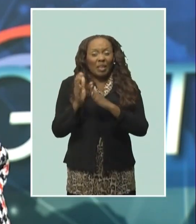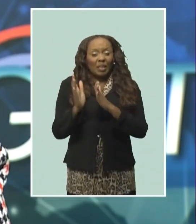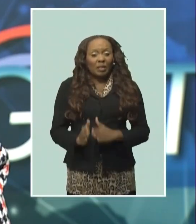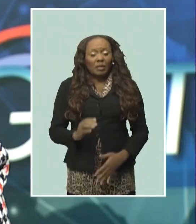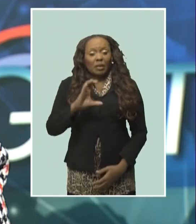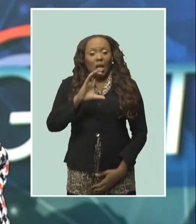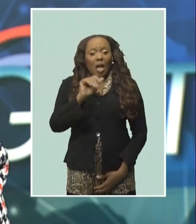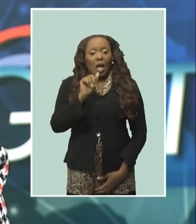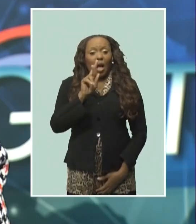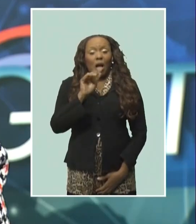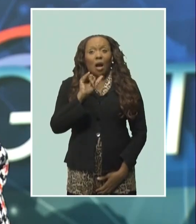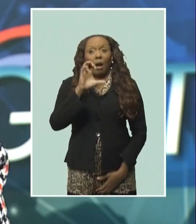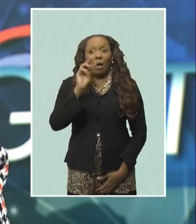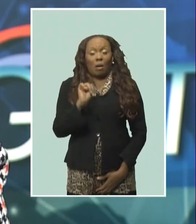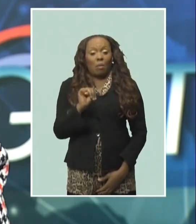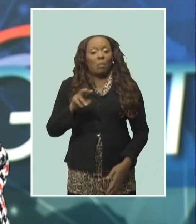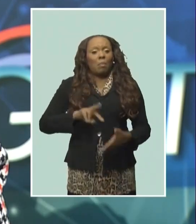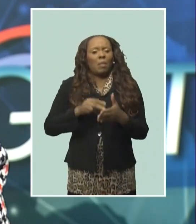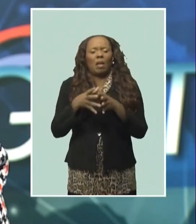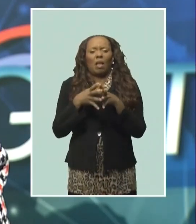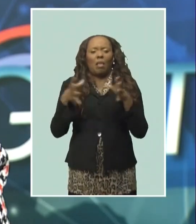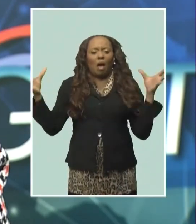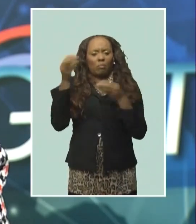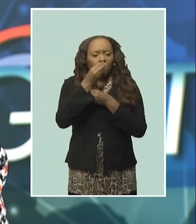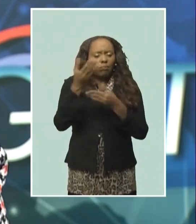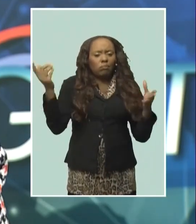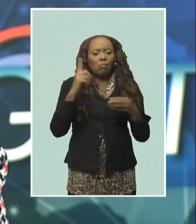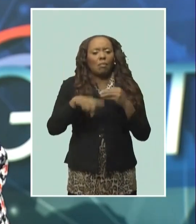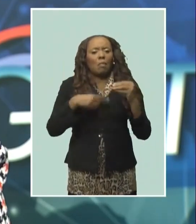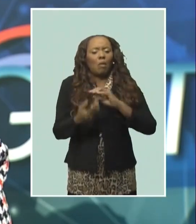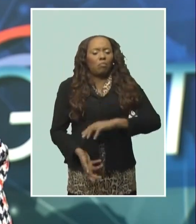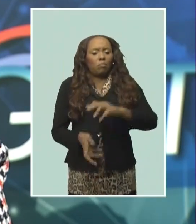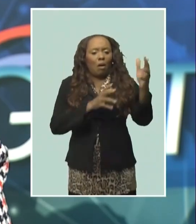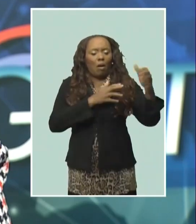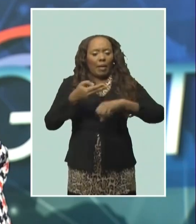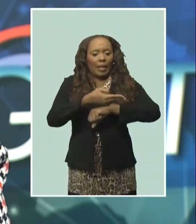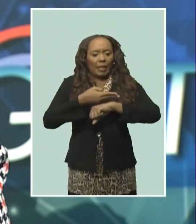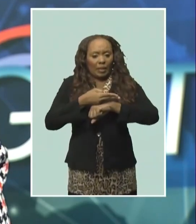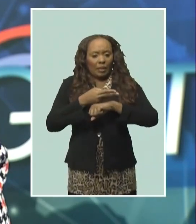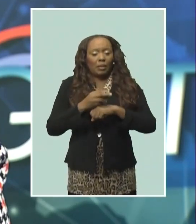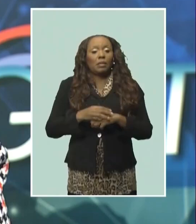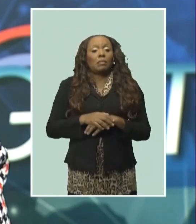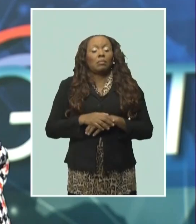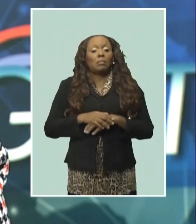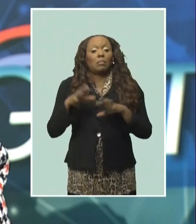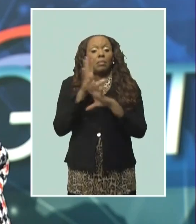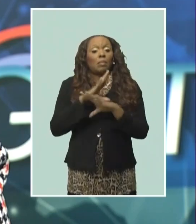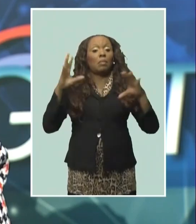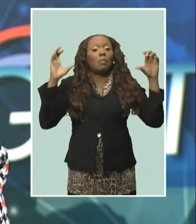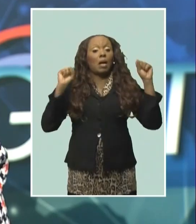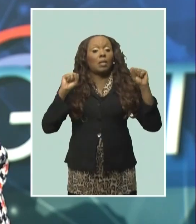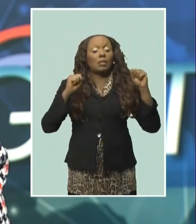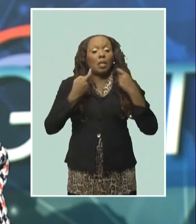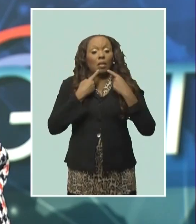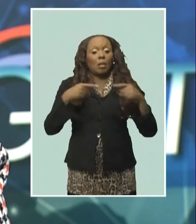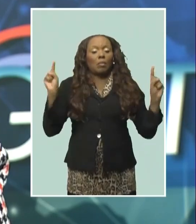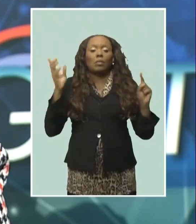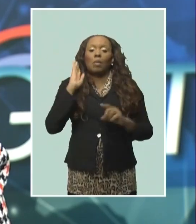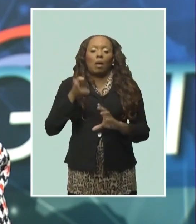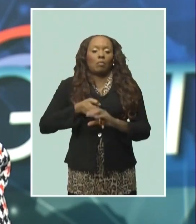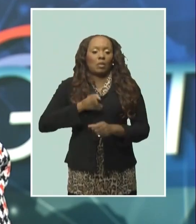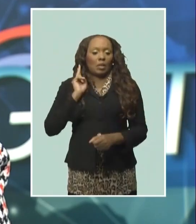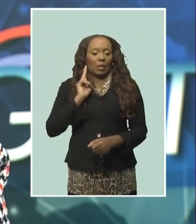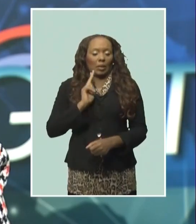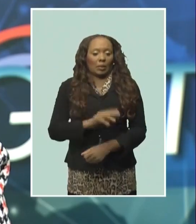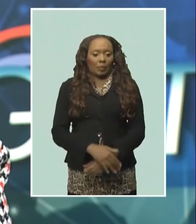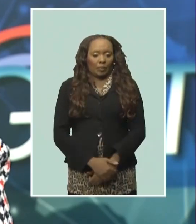has resulted in a major development regarding the crisis in Haiti. The country's president, Ariel Henry, has announced that he